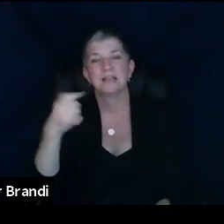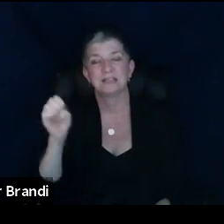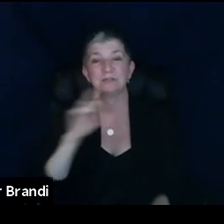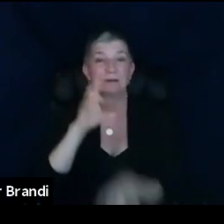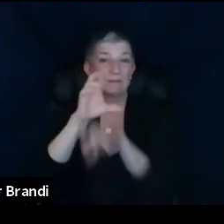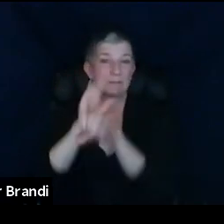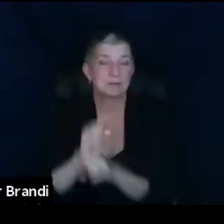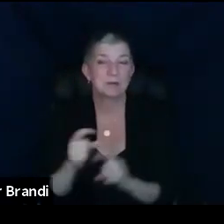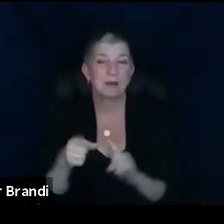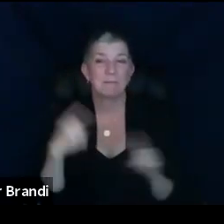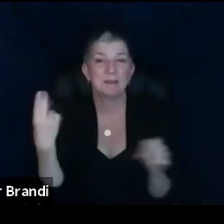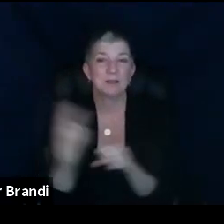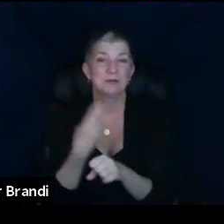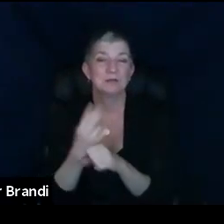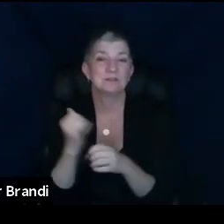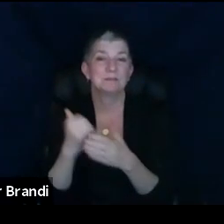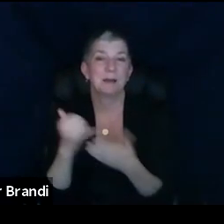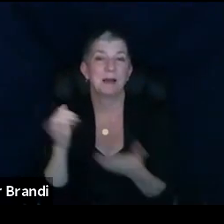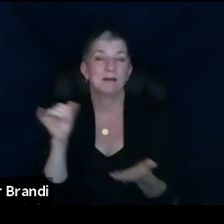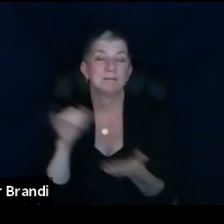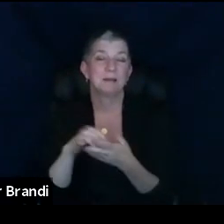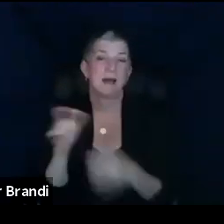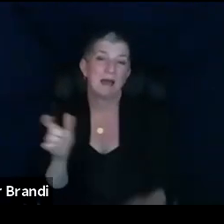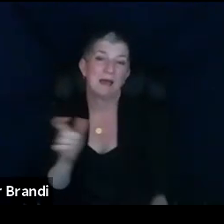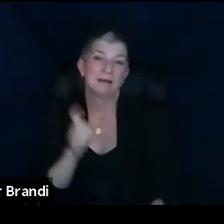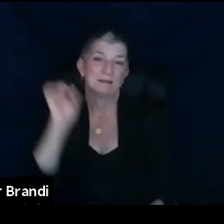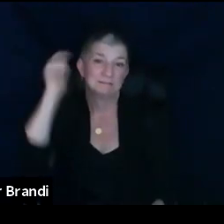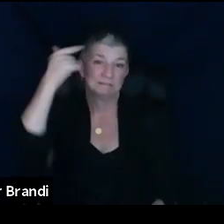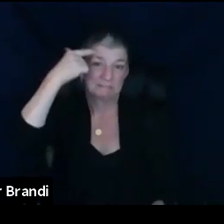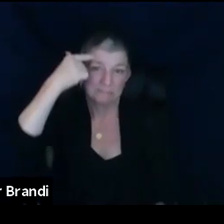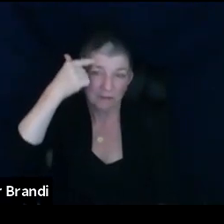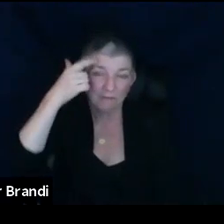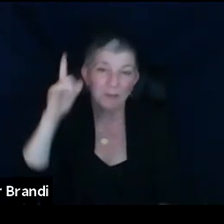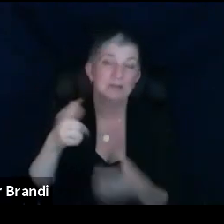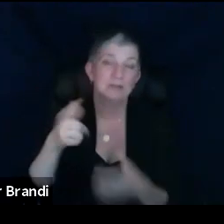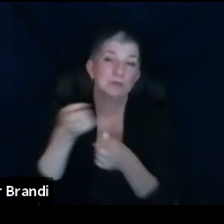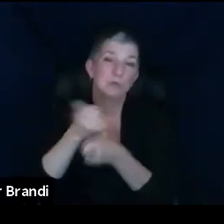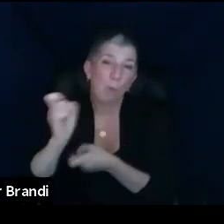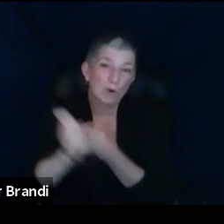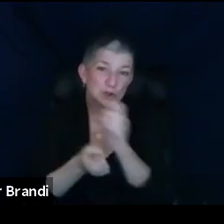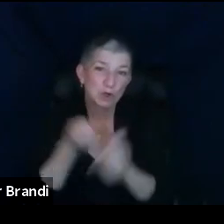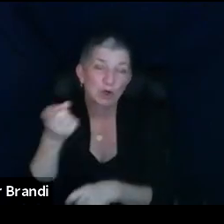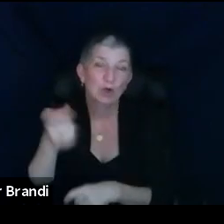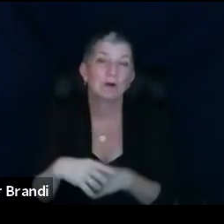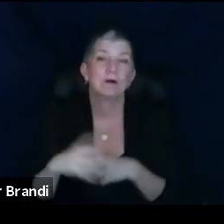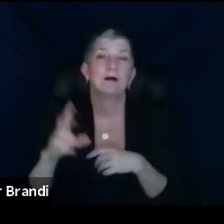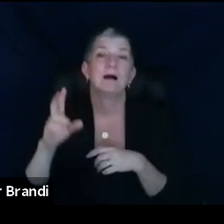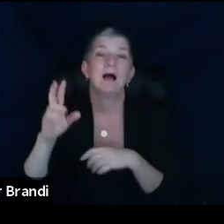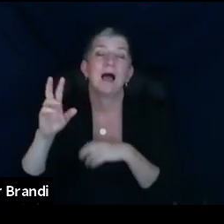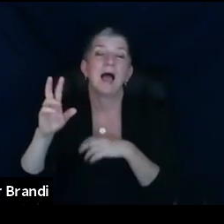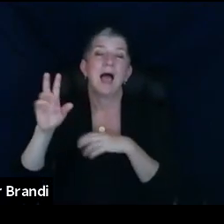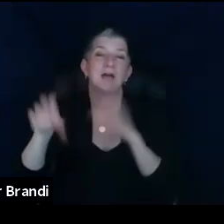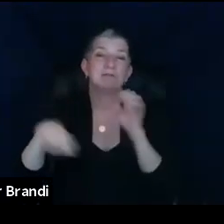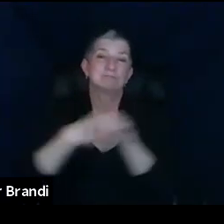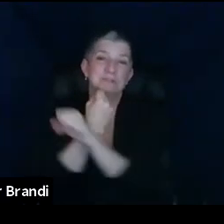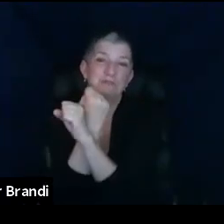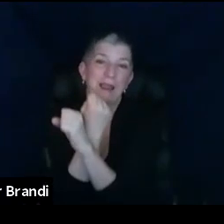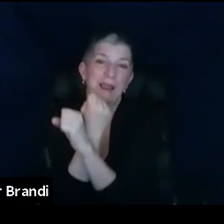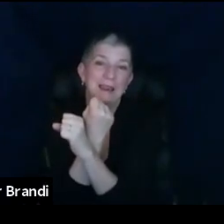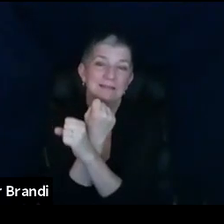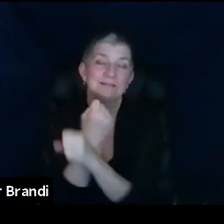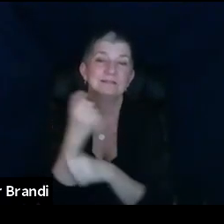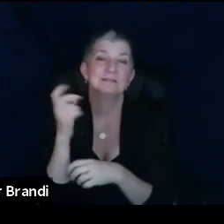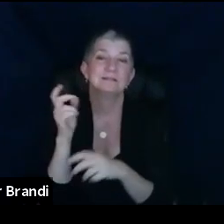actually being used by the police state to torture and restrain people, and then kind of